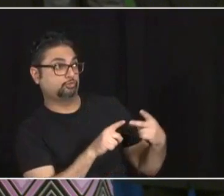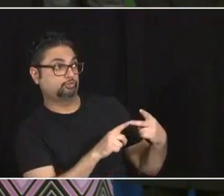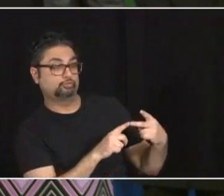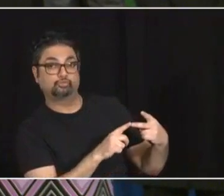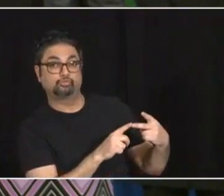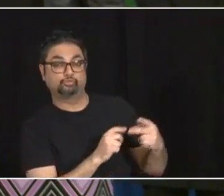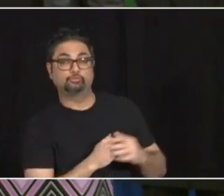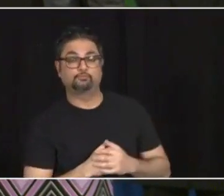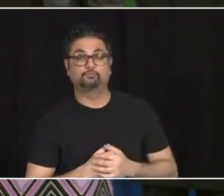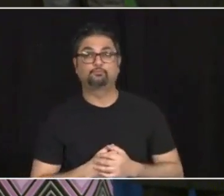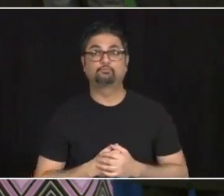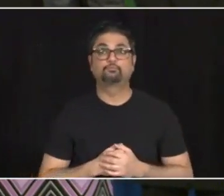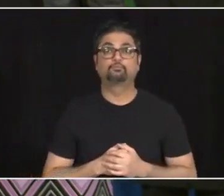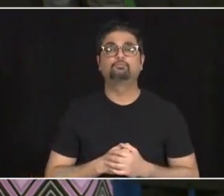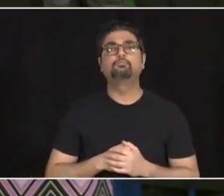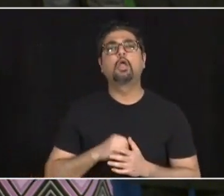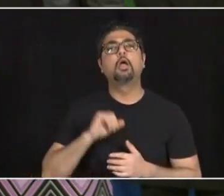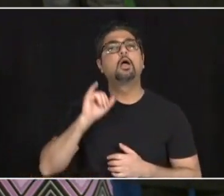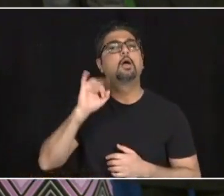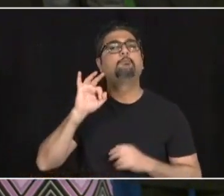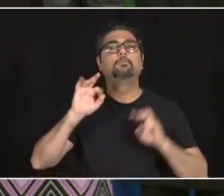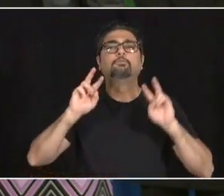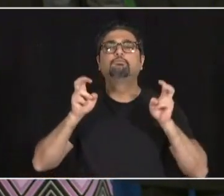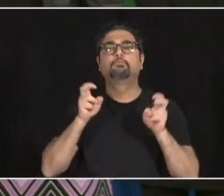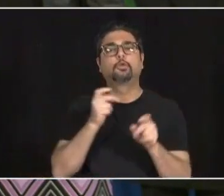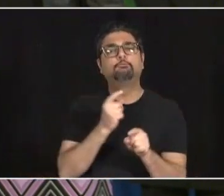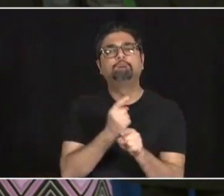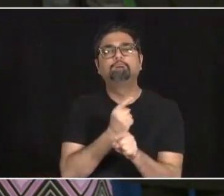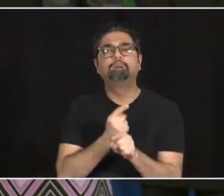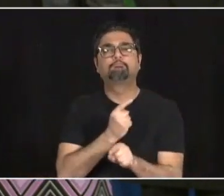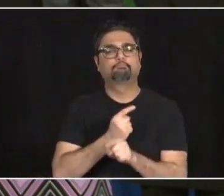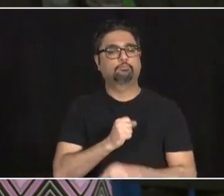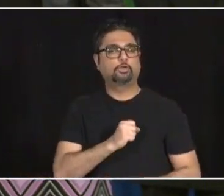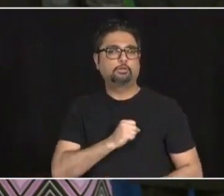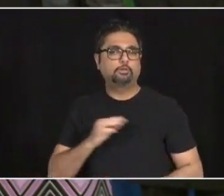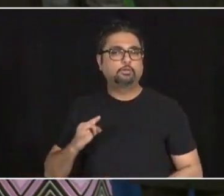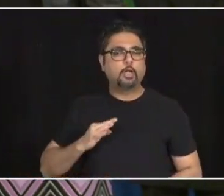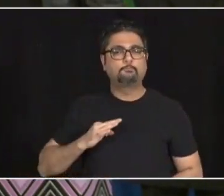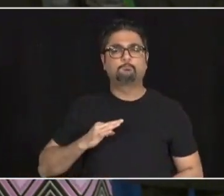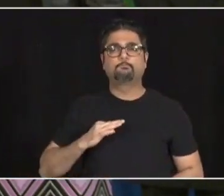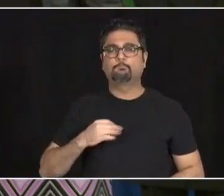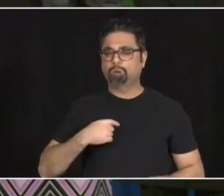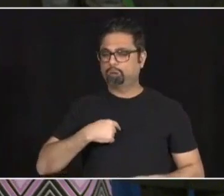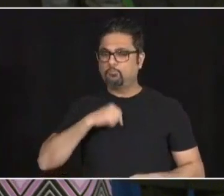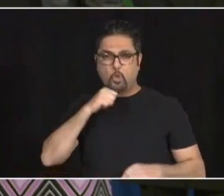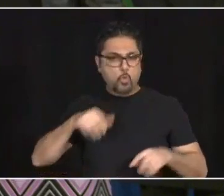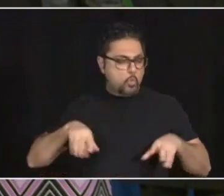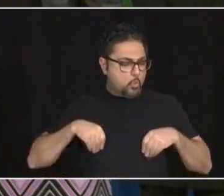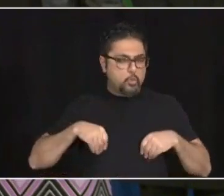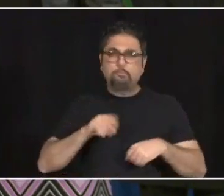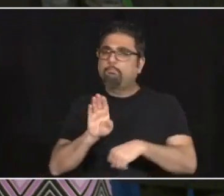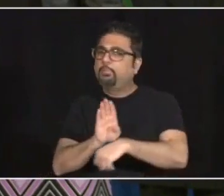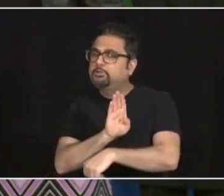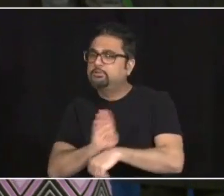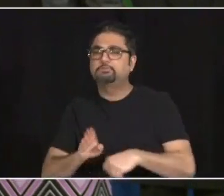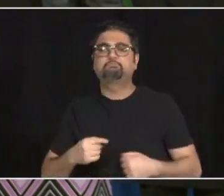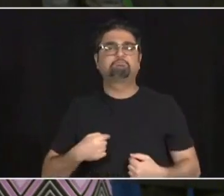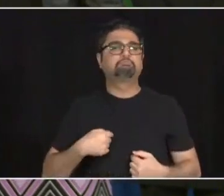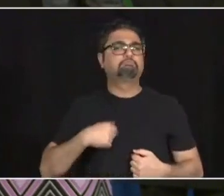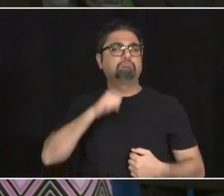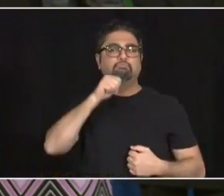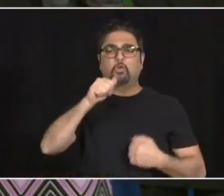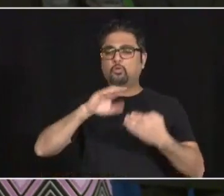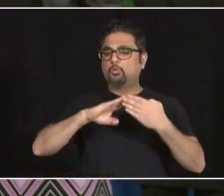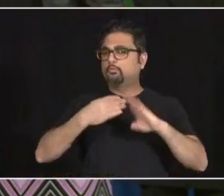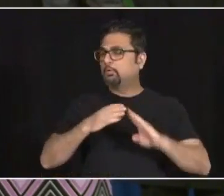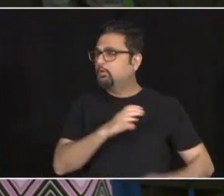say, regular employees, people who aren't, the owners of, stores, or who aren't, town councillors, what kind of